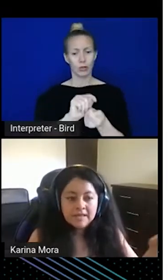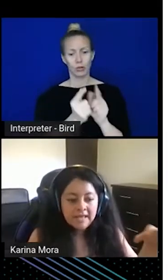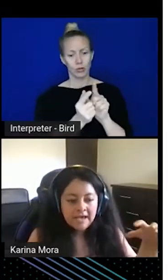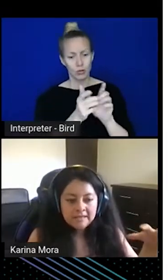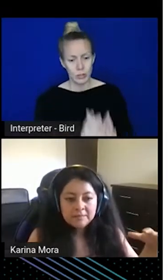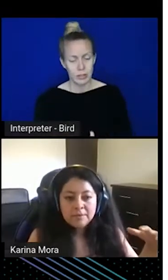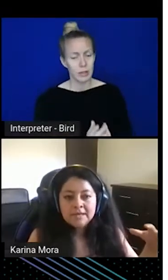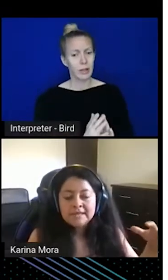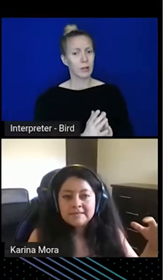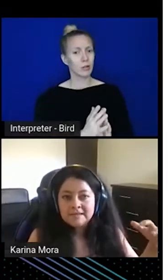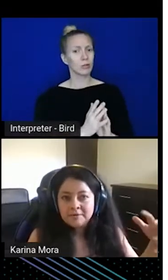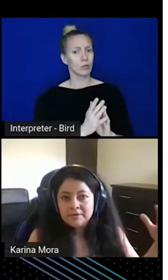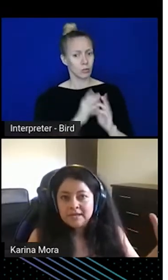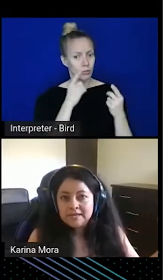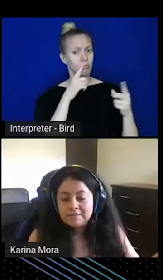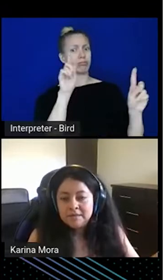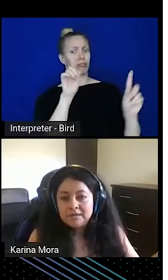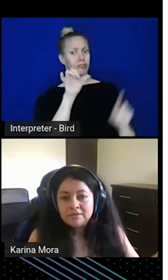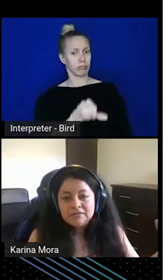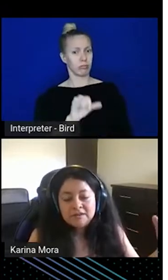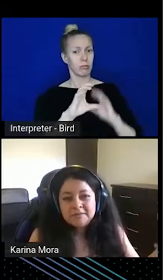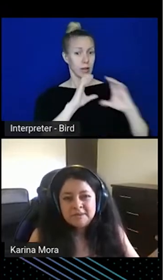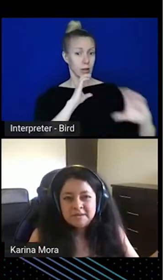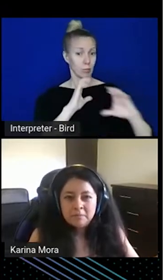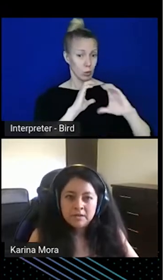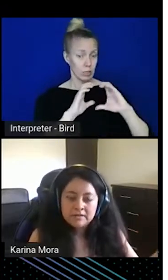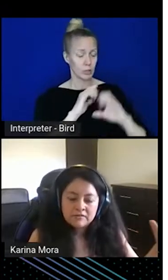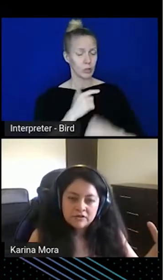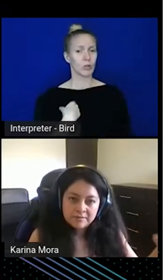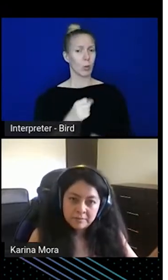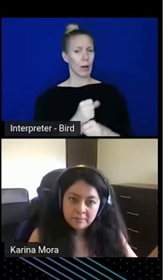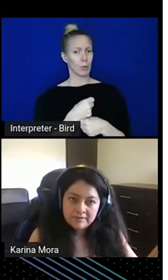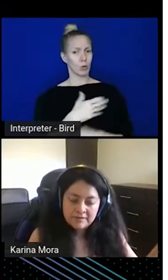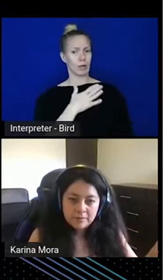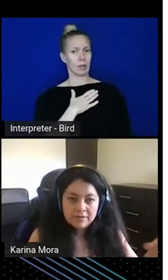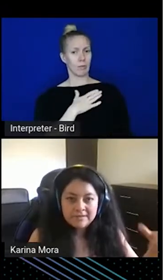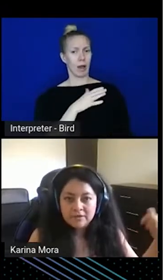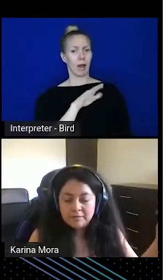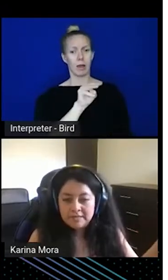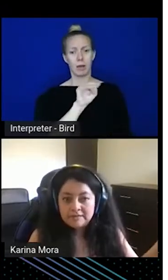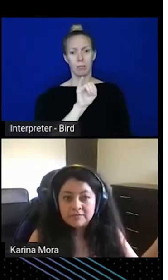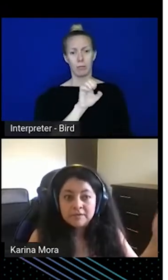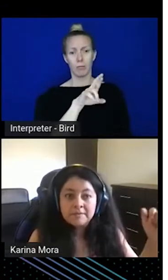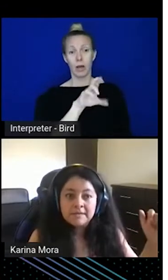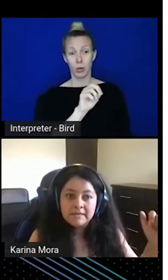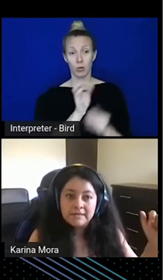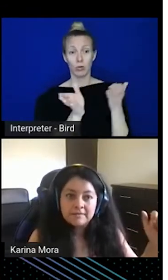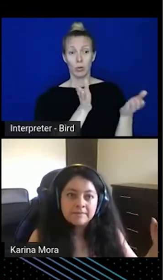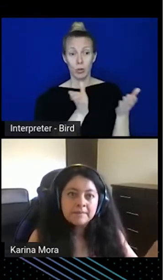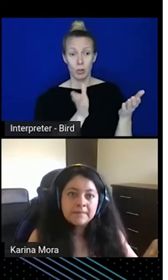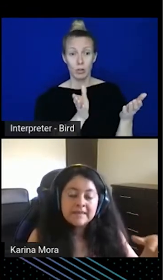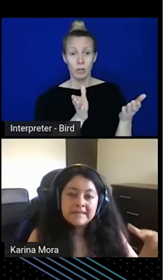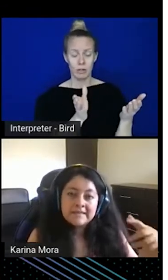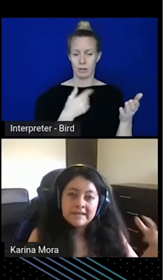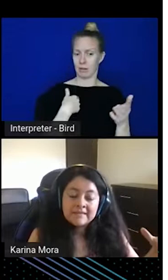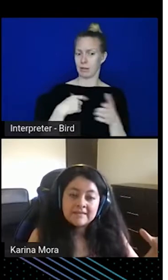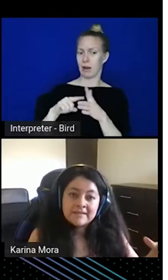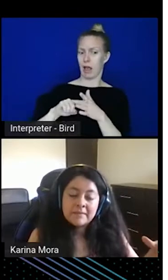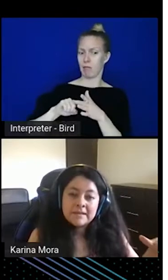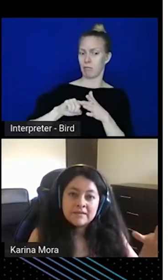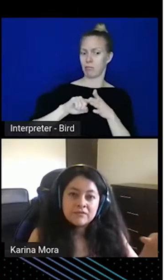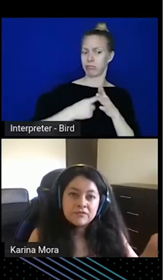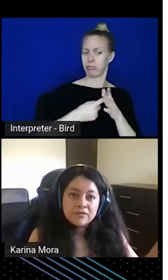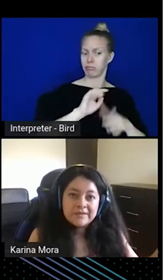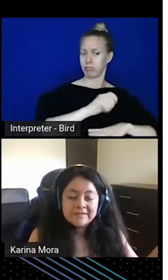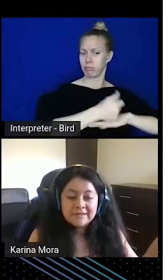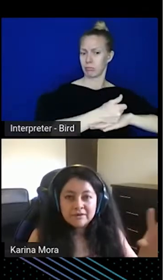possible. And the point is, I'm creating my microservice, but I'm breaking some of the principles I commented from the beginning. The next step